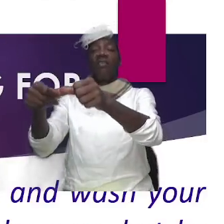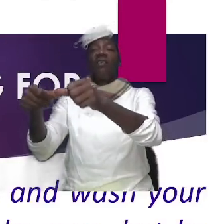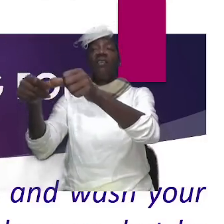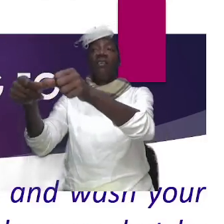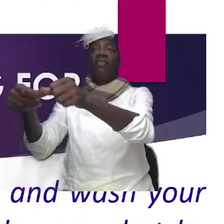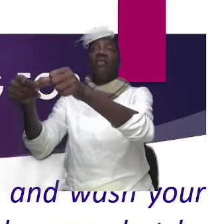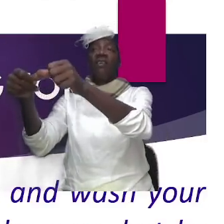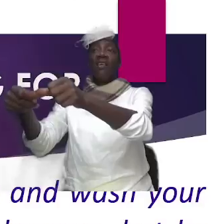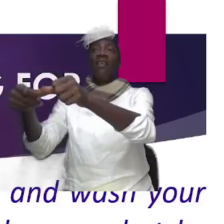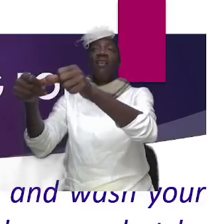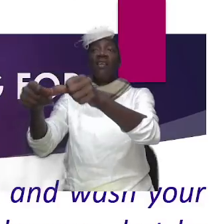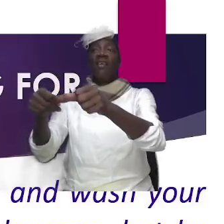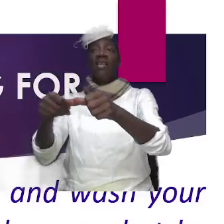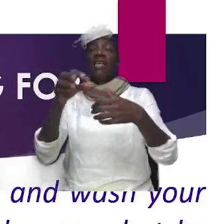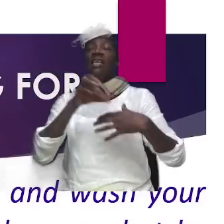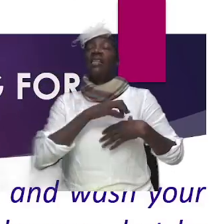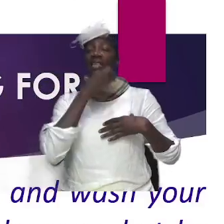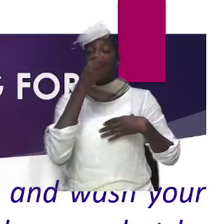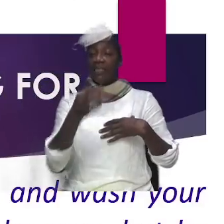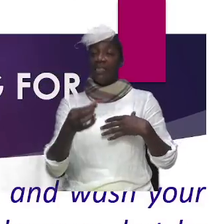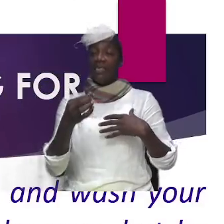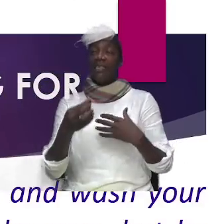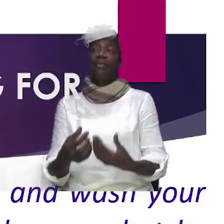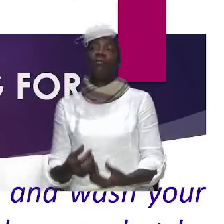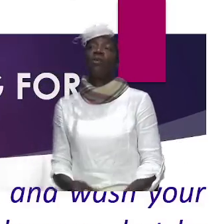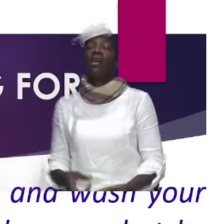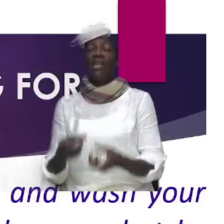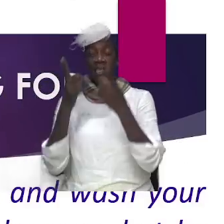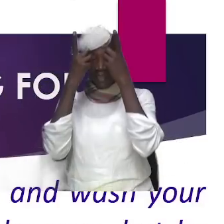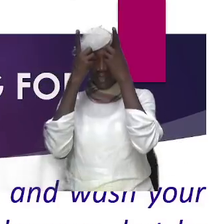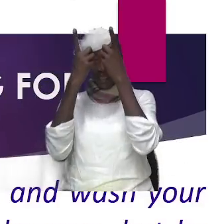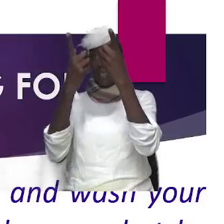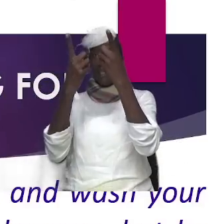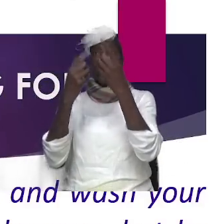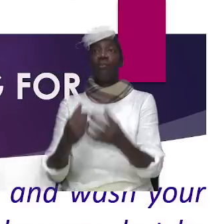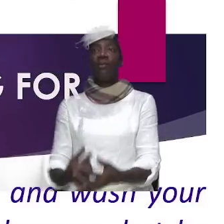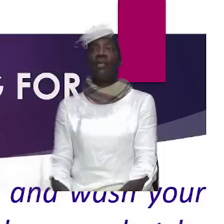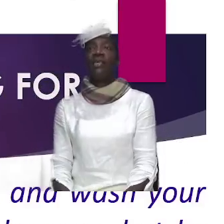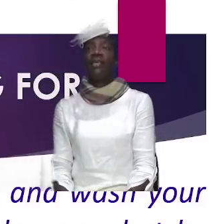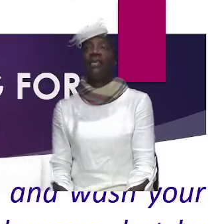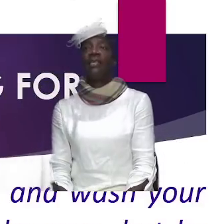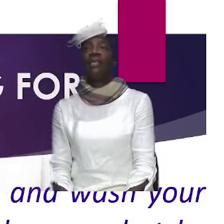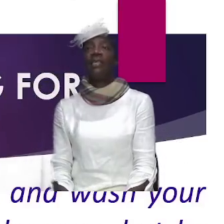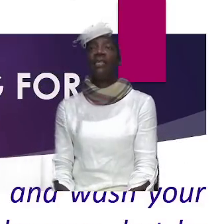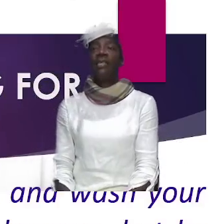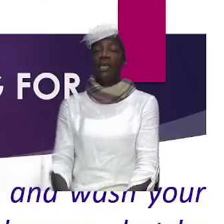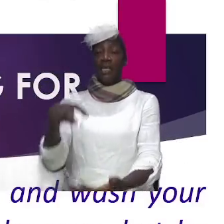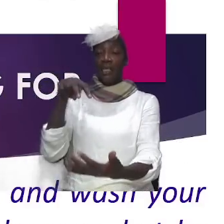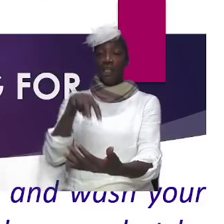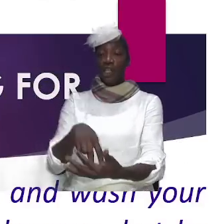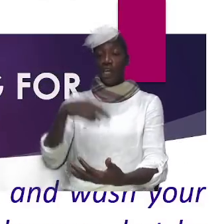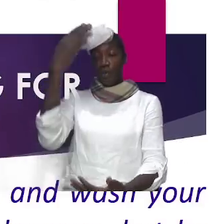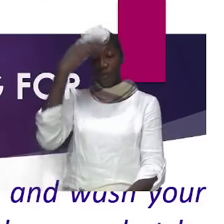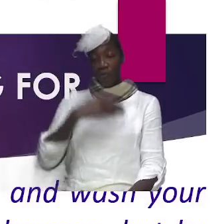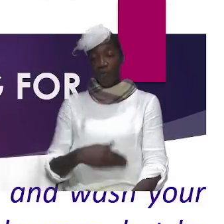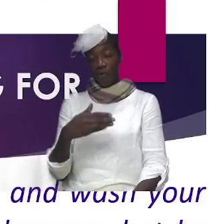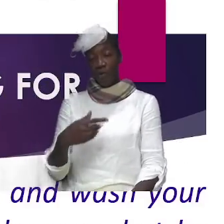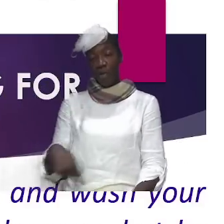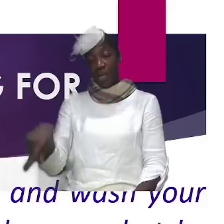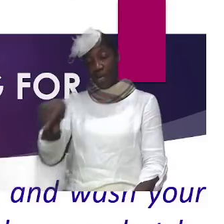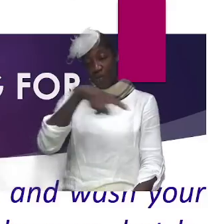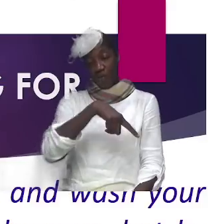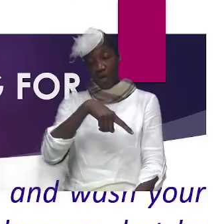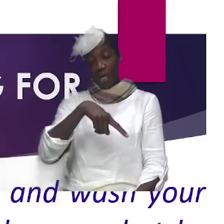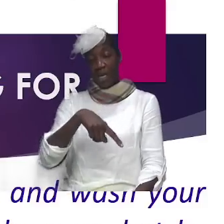these spiritual disciplines, saints of God. It is serious. So we're going to stand before him. So it's not just in